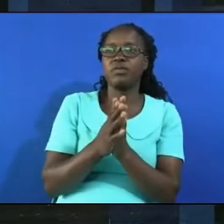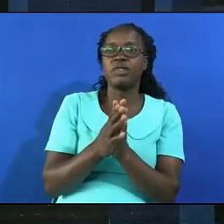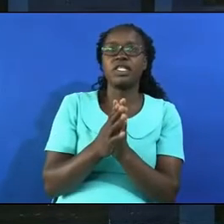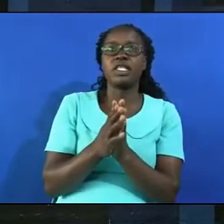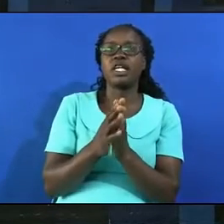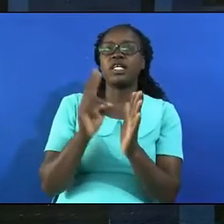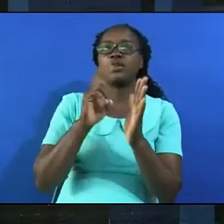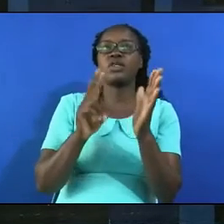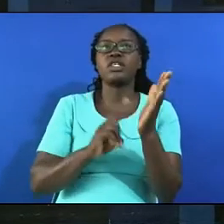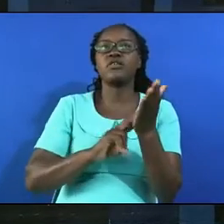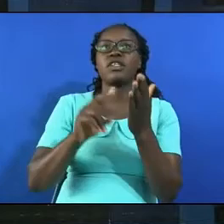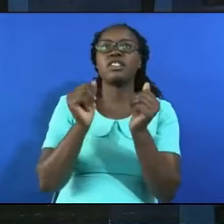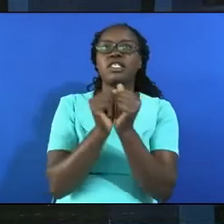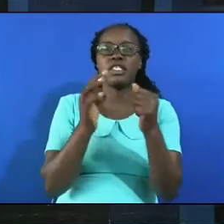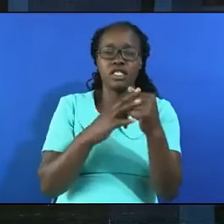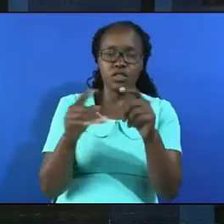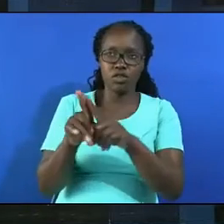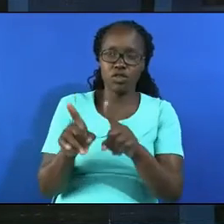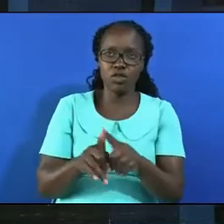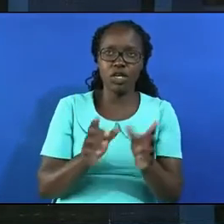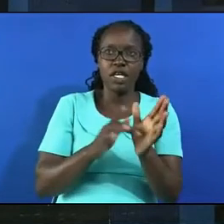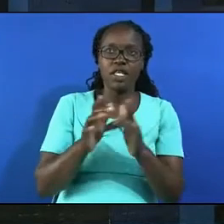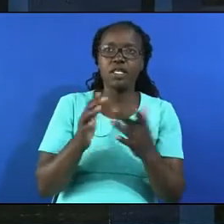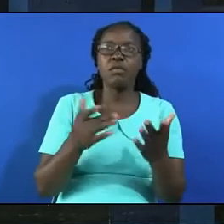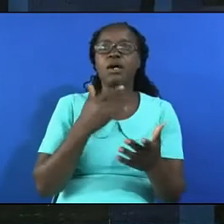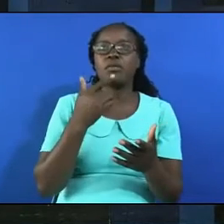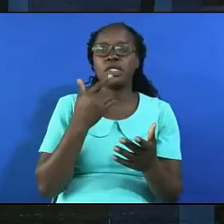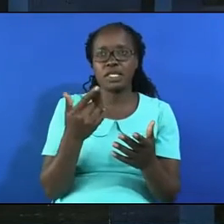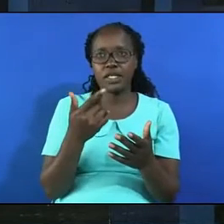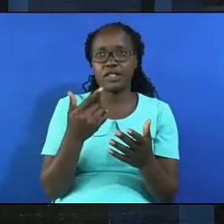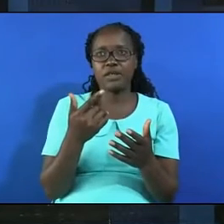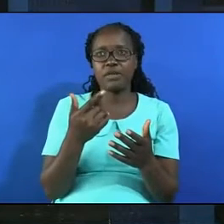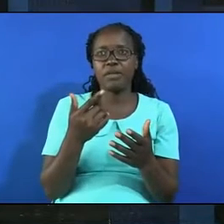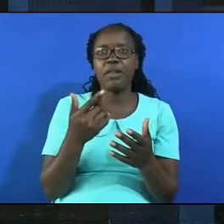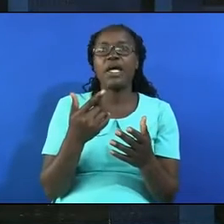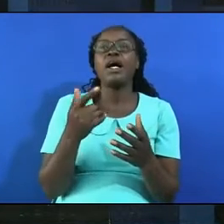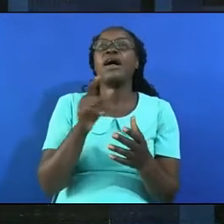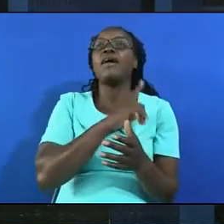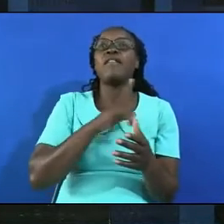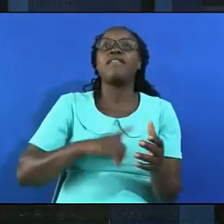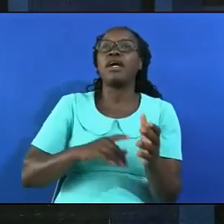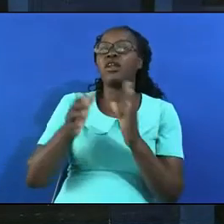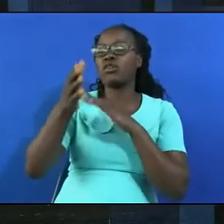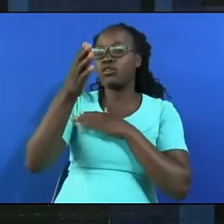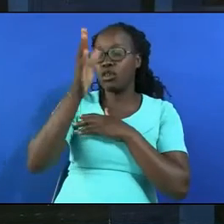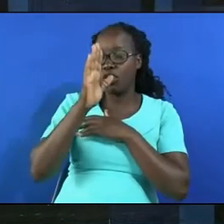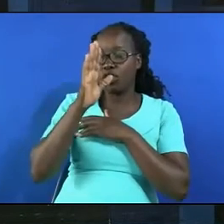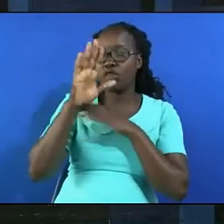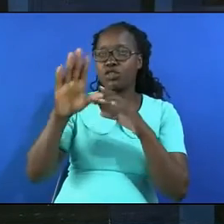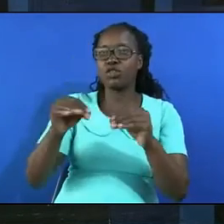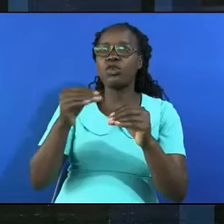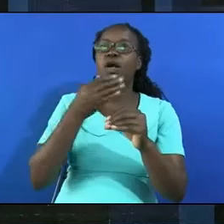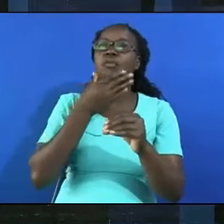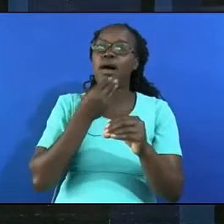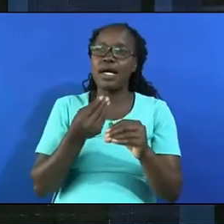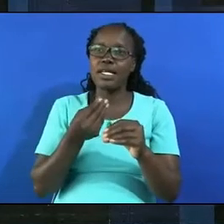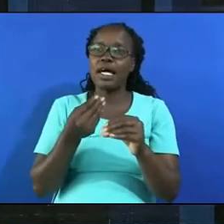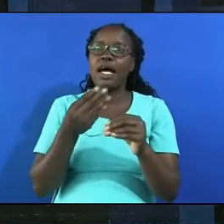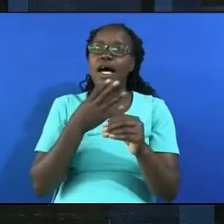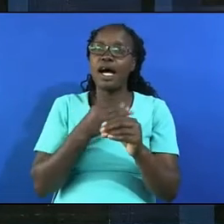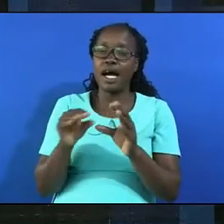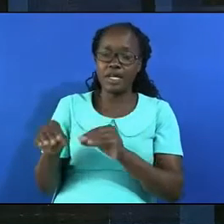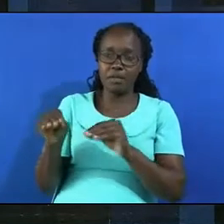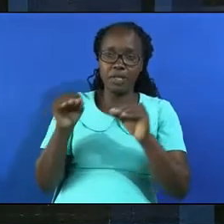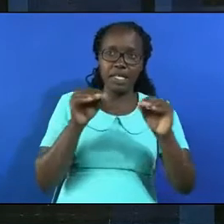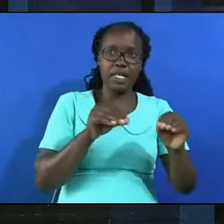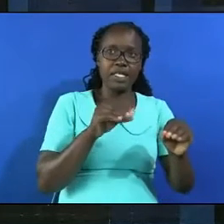then we'll read verse 18. The Bible says, "The Lord God took the man